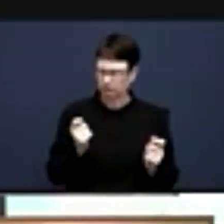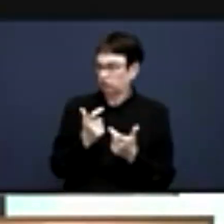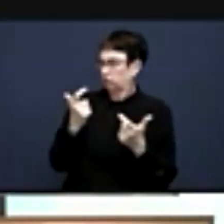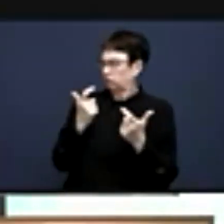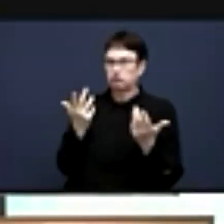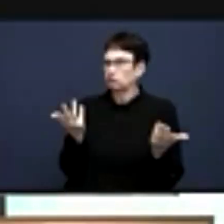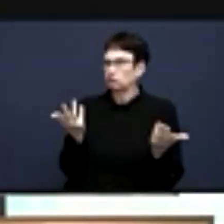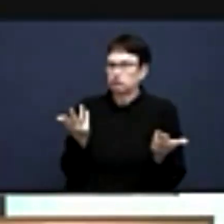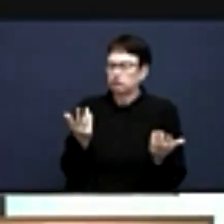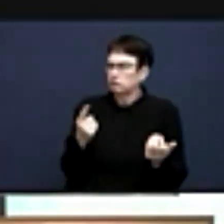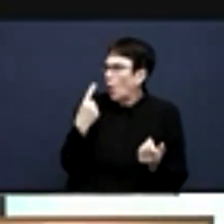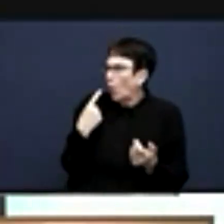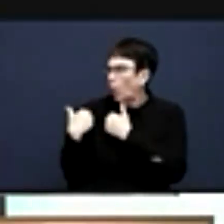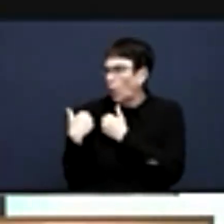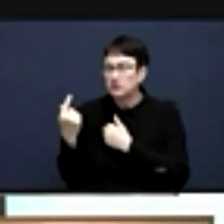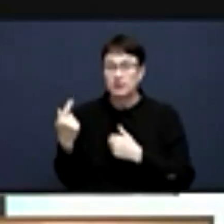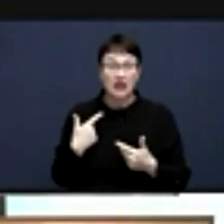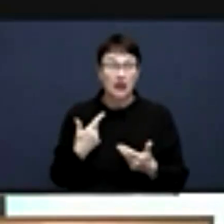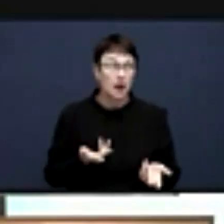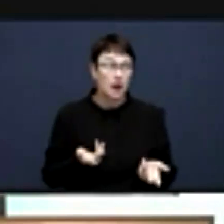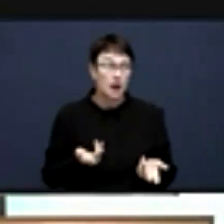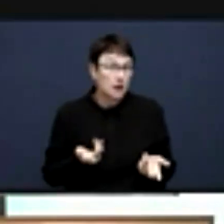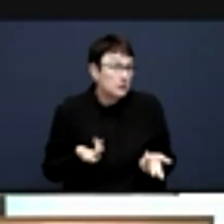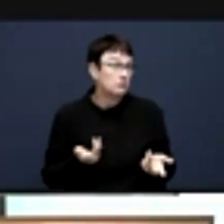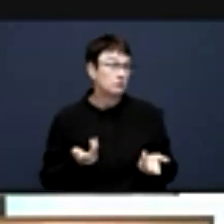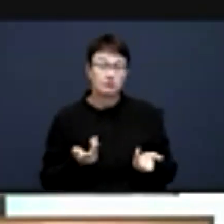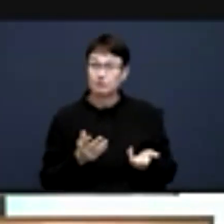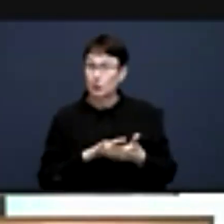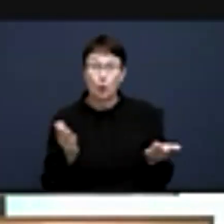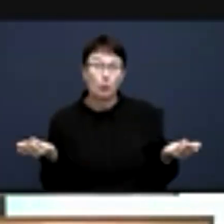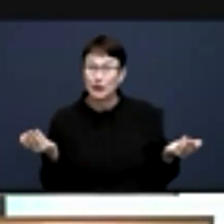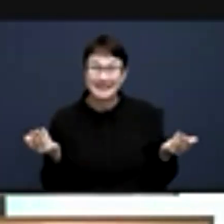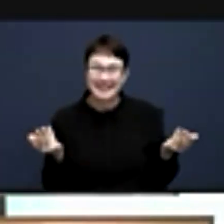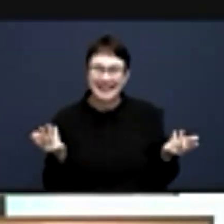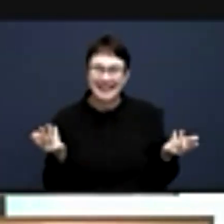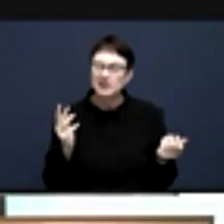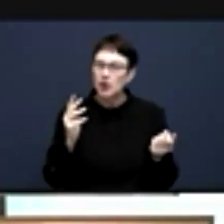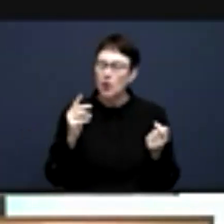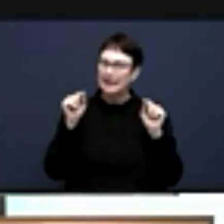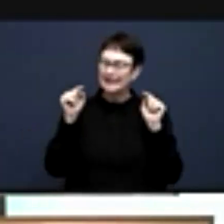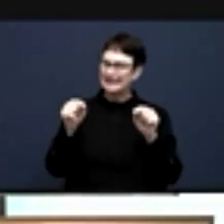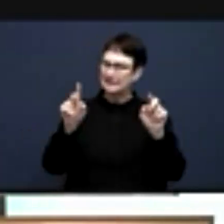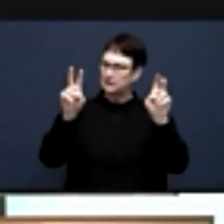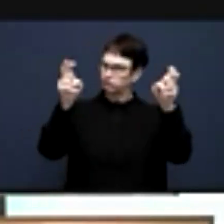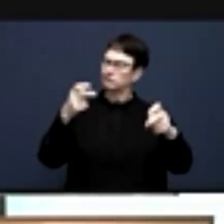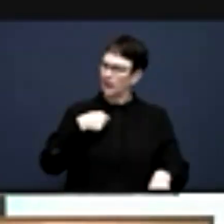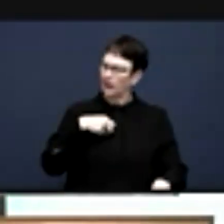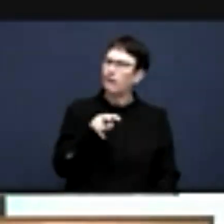nobody. So we kind of took advantage of that situation about the question, and